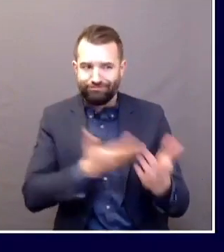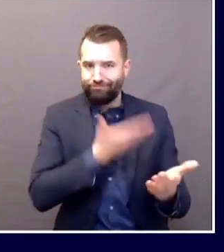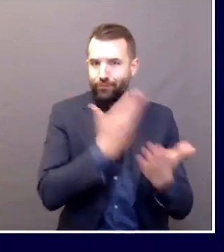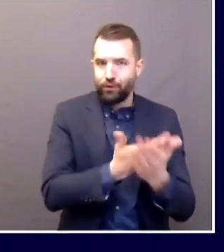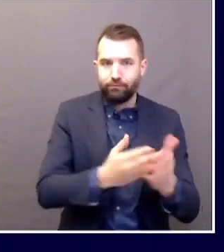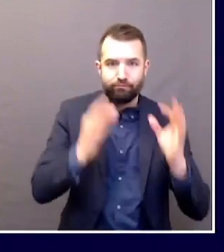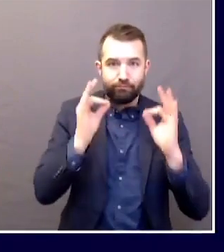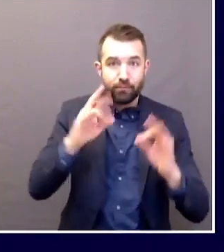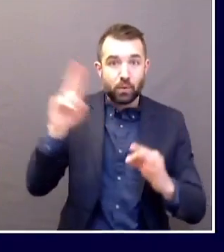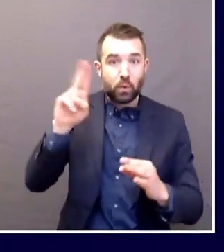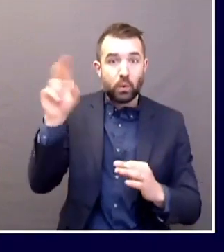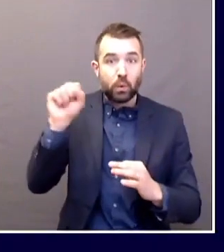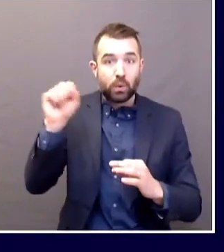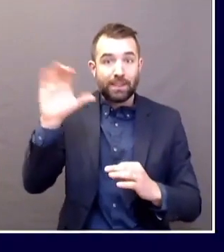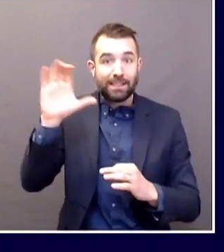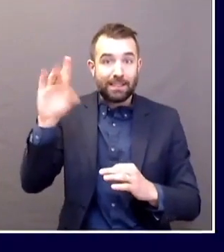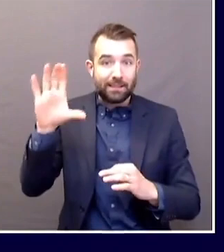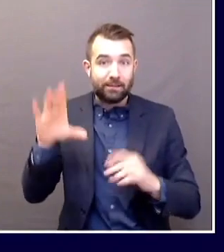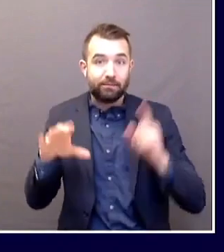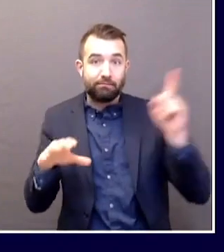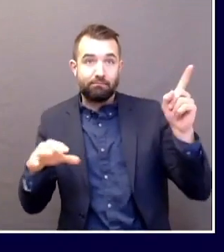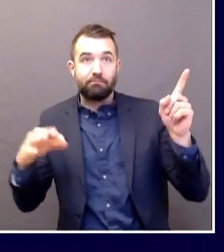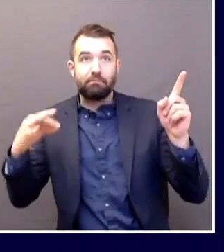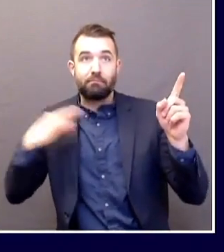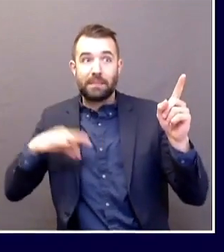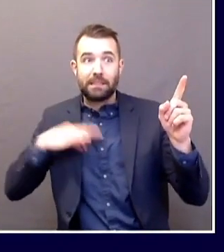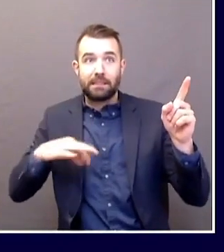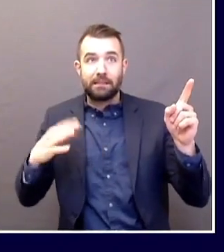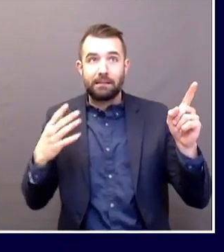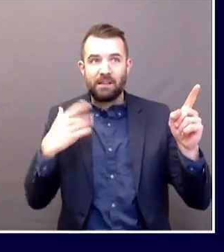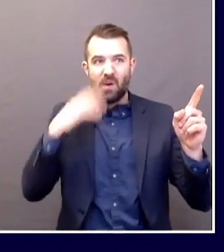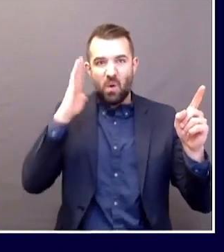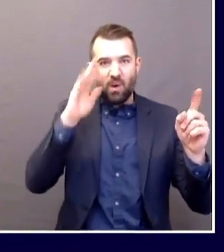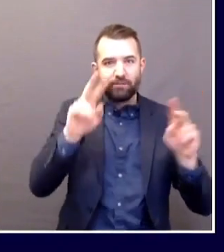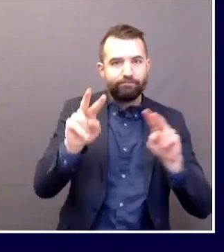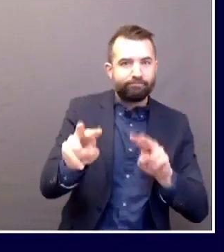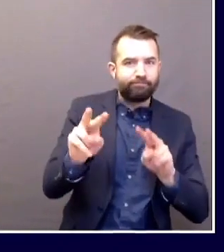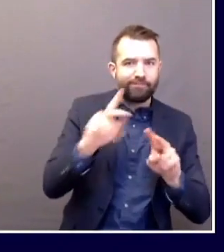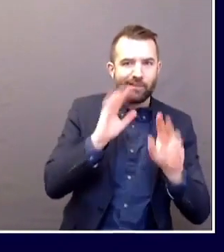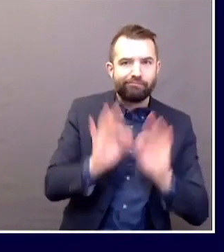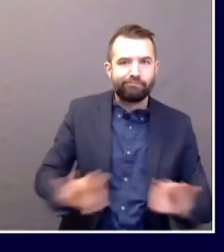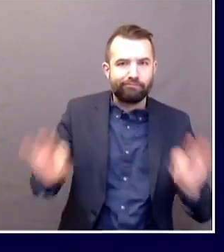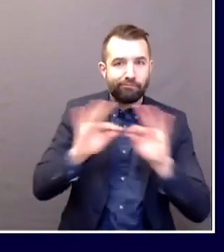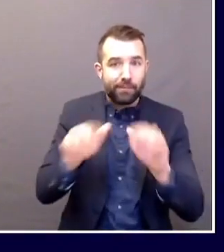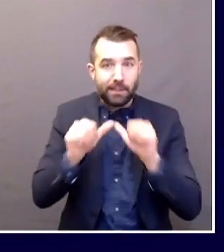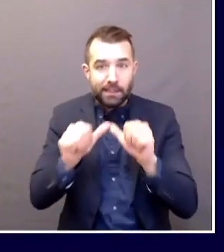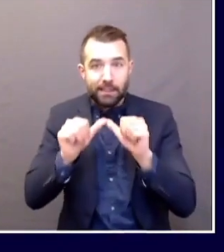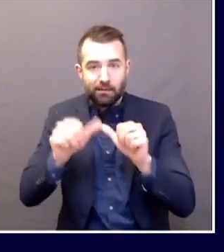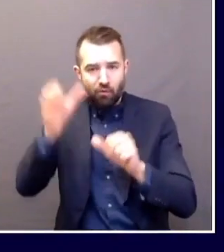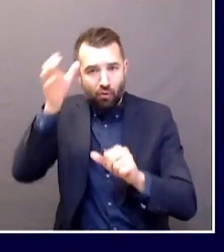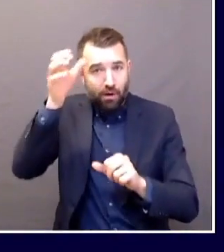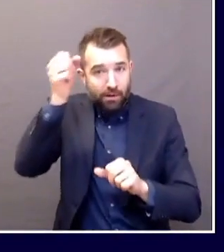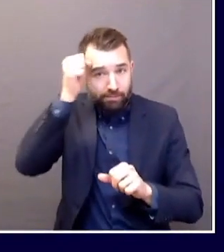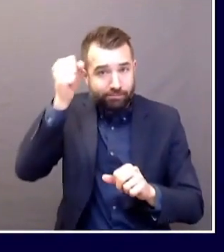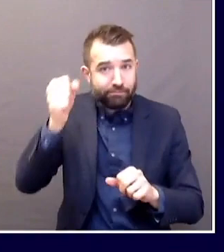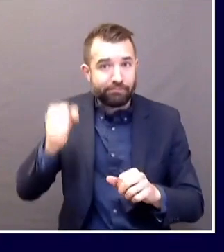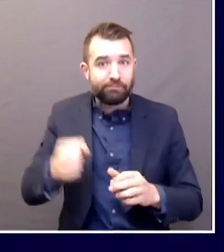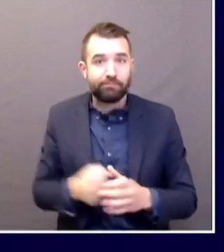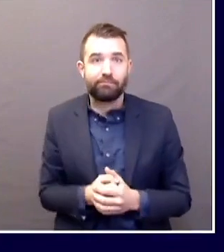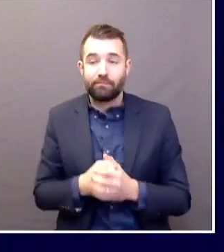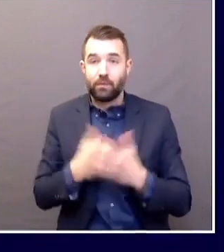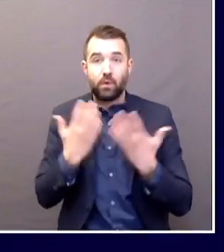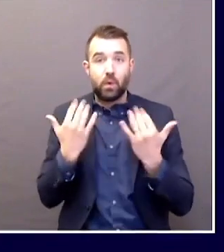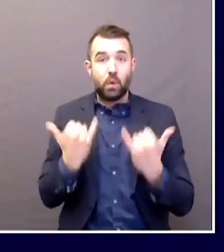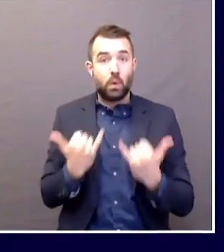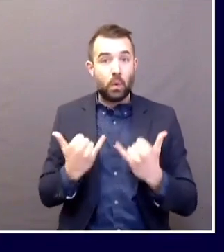Maine CDC tell us it's important to stick with those measures. They're common sense. So under the Maine Moving Forward plan, we're maintaining those critical health